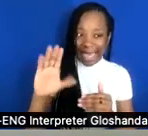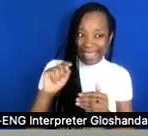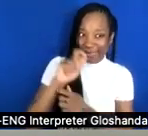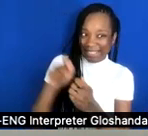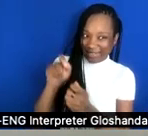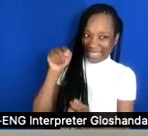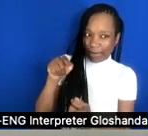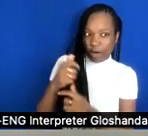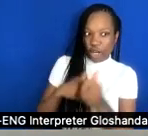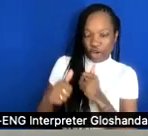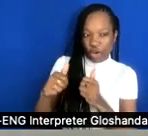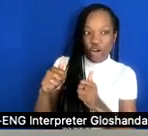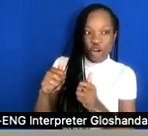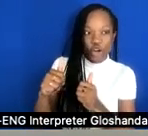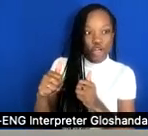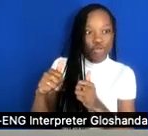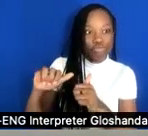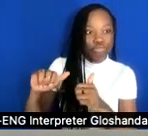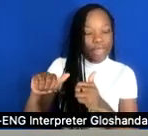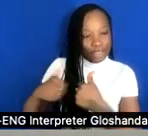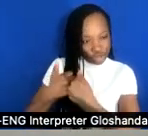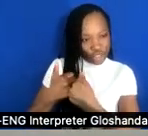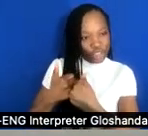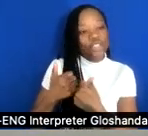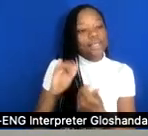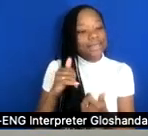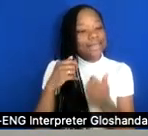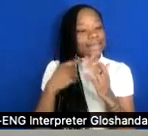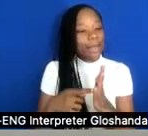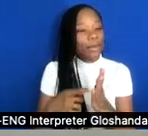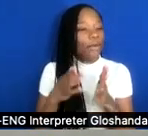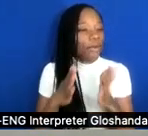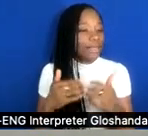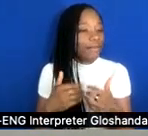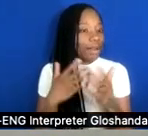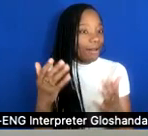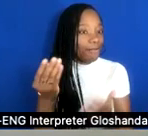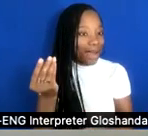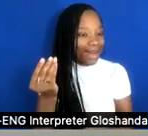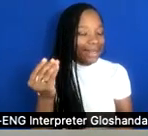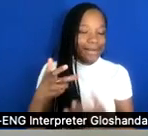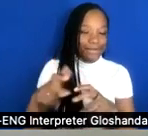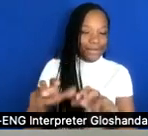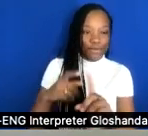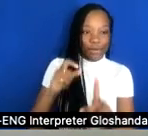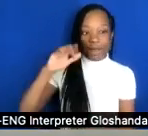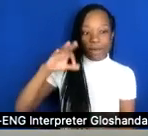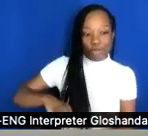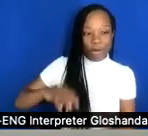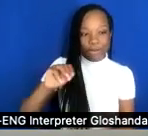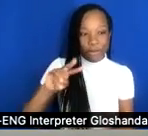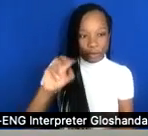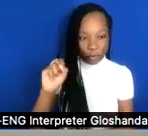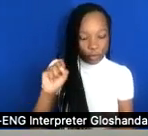attack are an example of the ways that there is a lot of money and investment by nonprofit news,